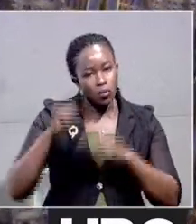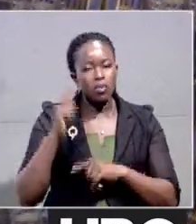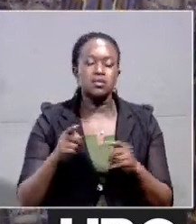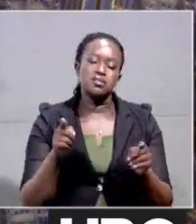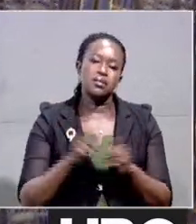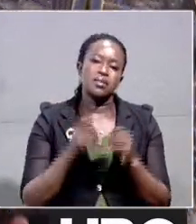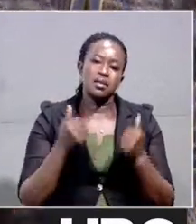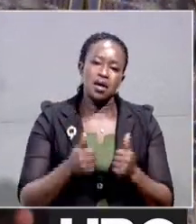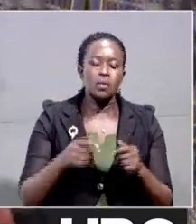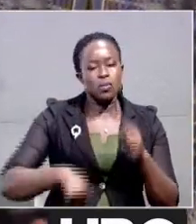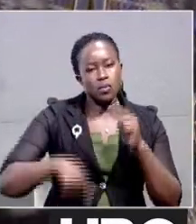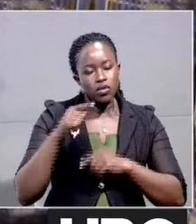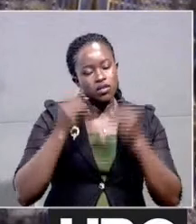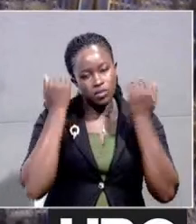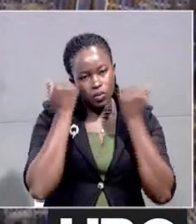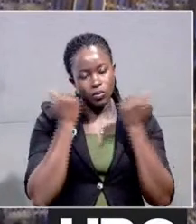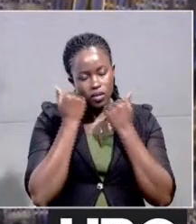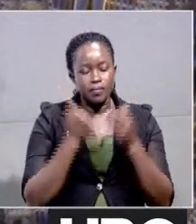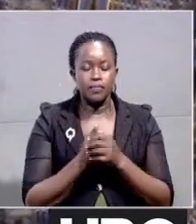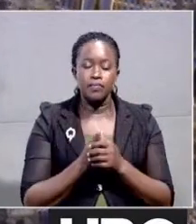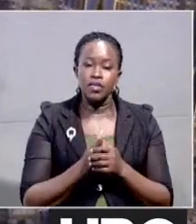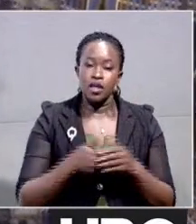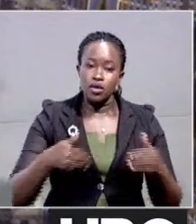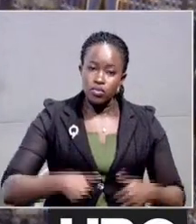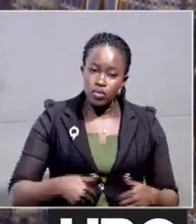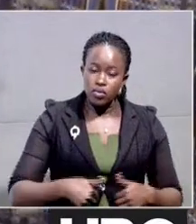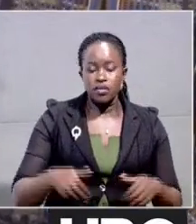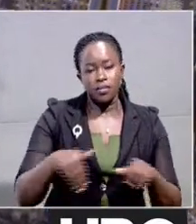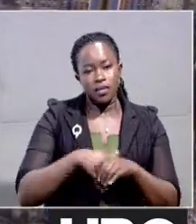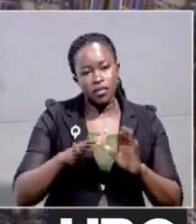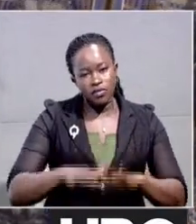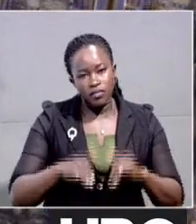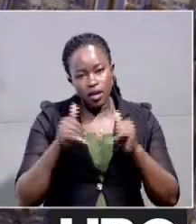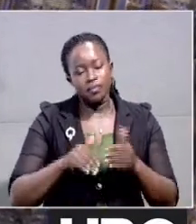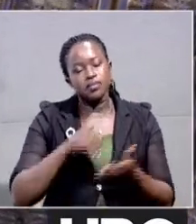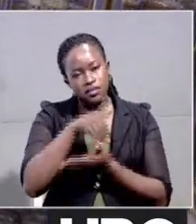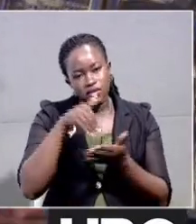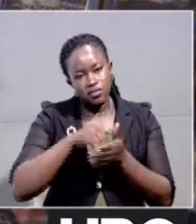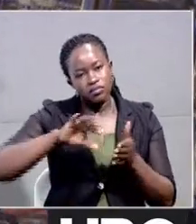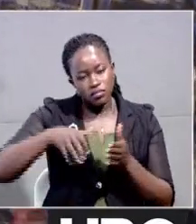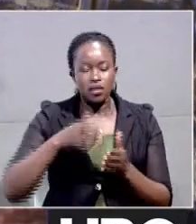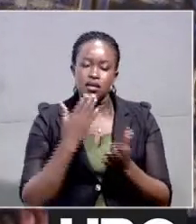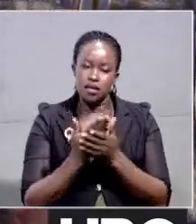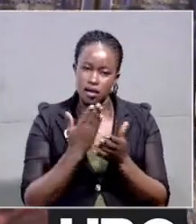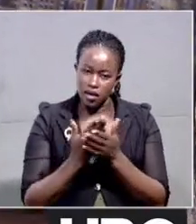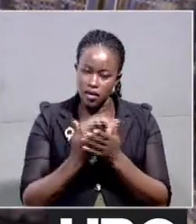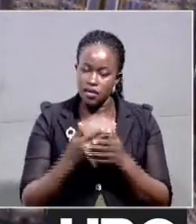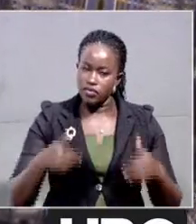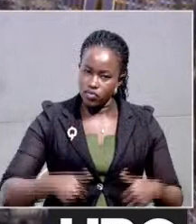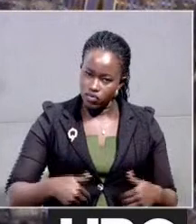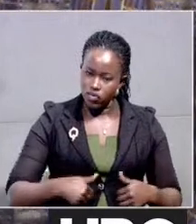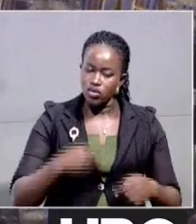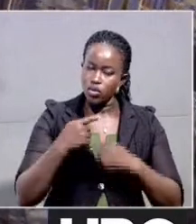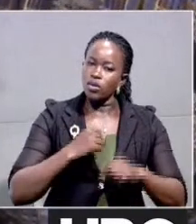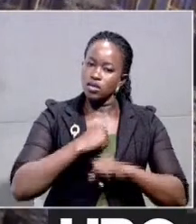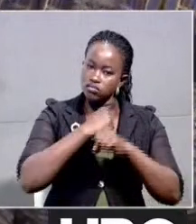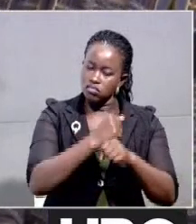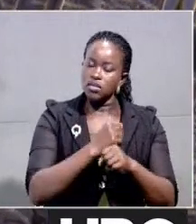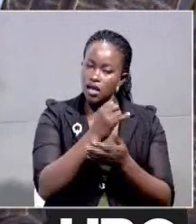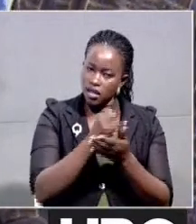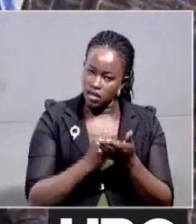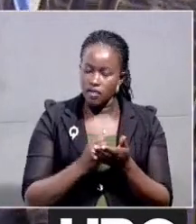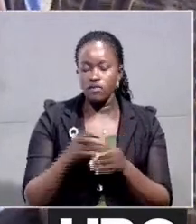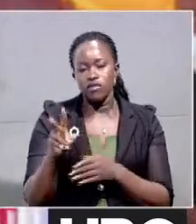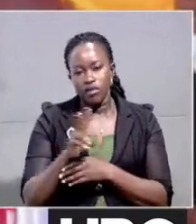Agnes Chirabo, the youth member of Parliament Central Region, challenged the youth to guard against HIV and AIDS like they did for